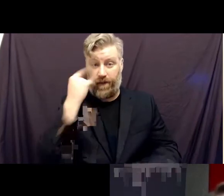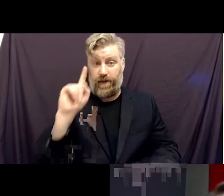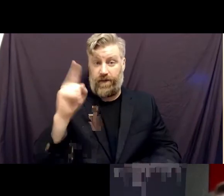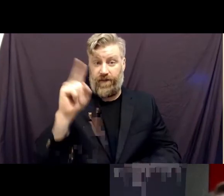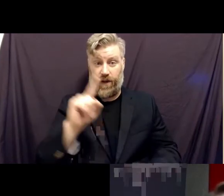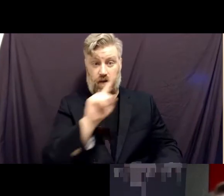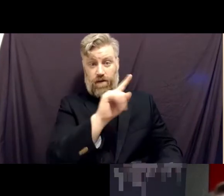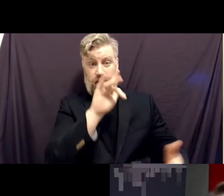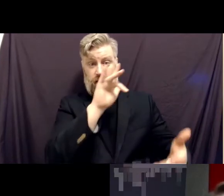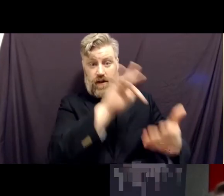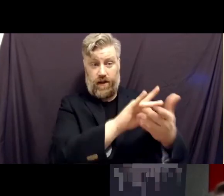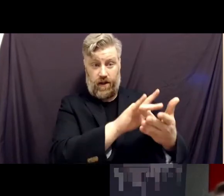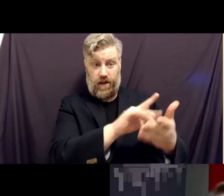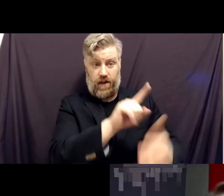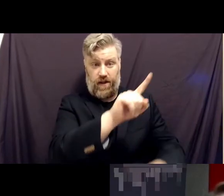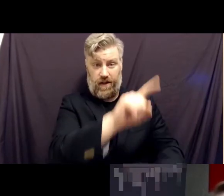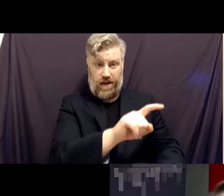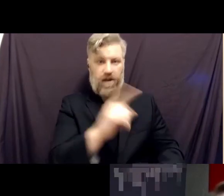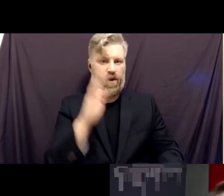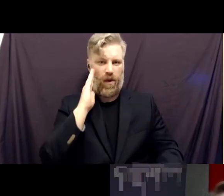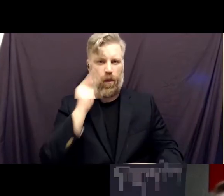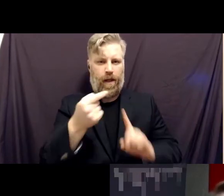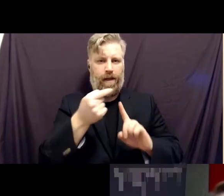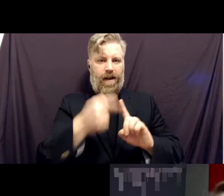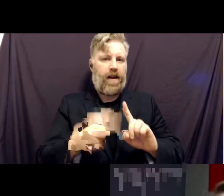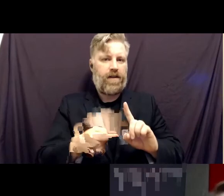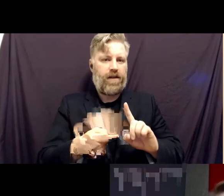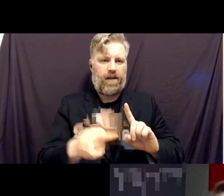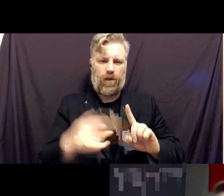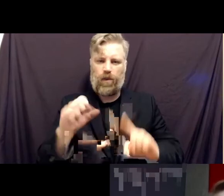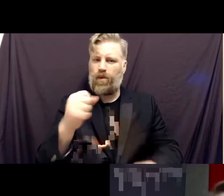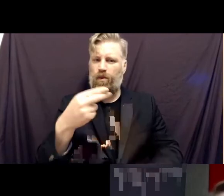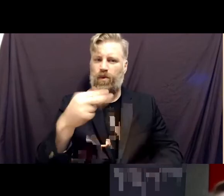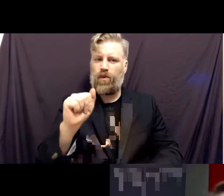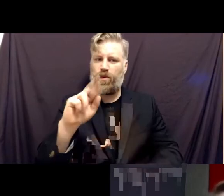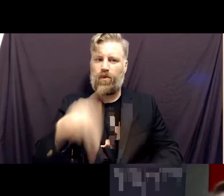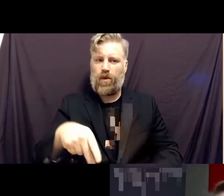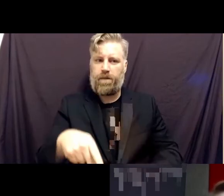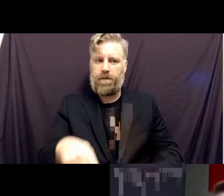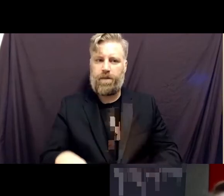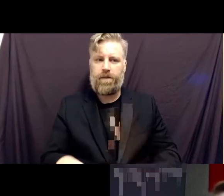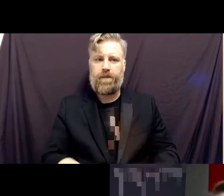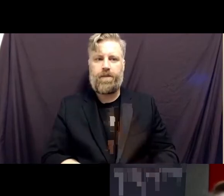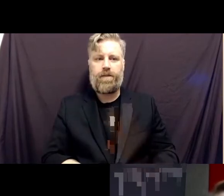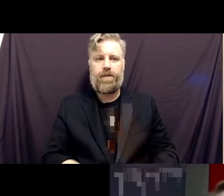the finger will be blooded, you know, because it's so sharp, you know.